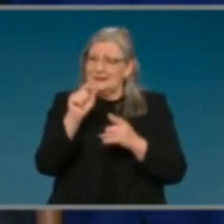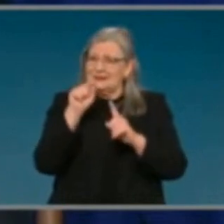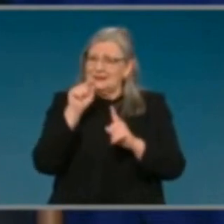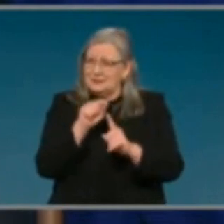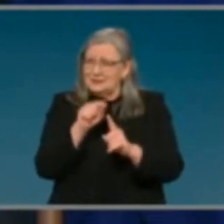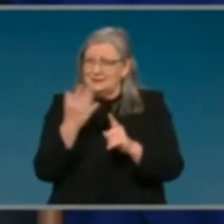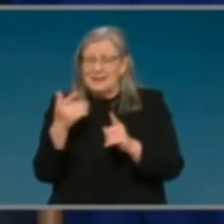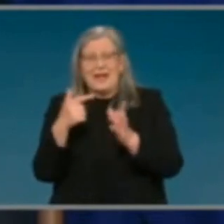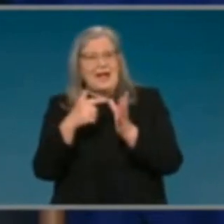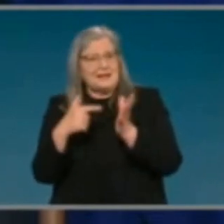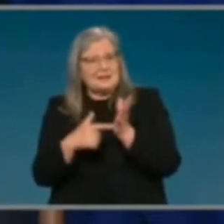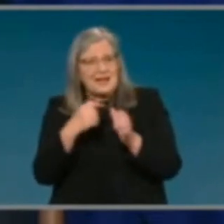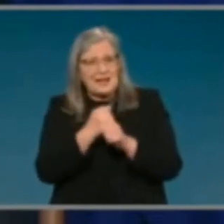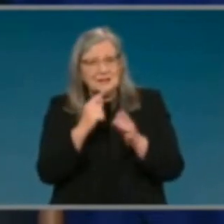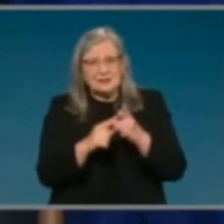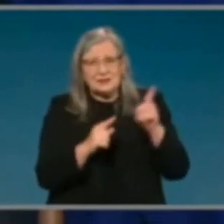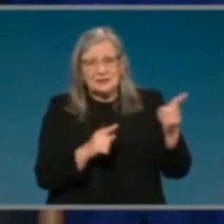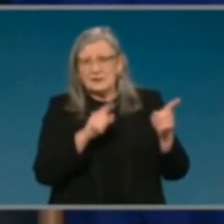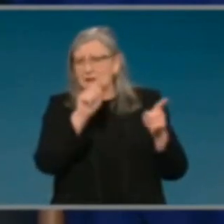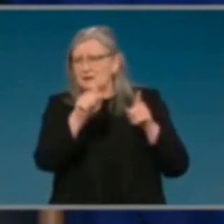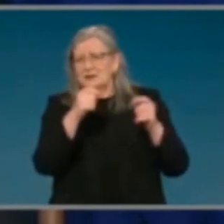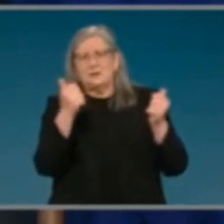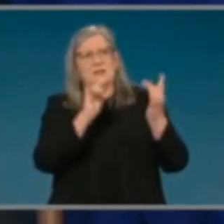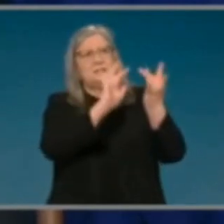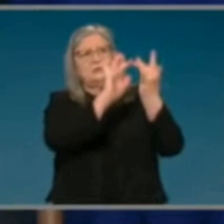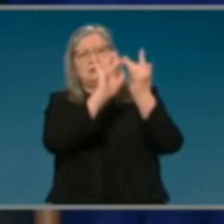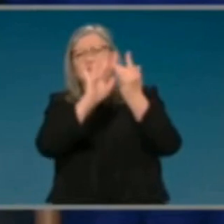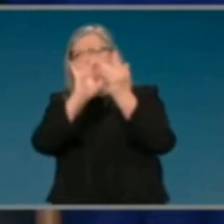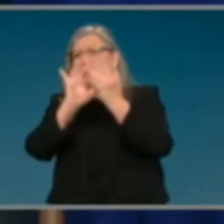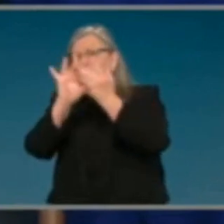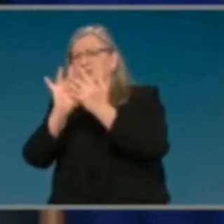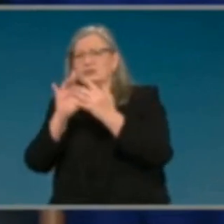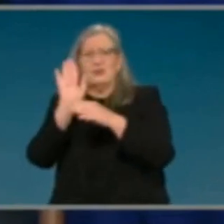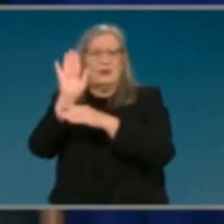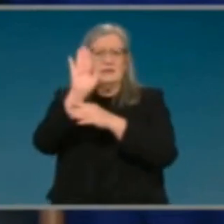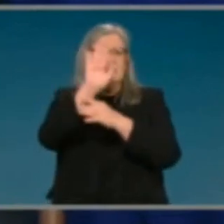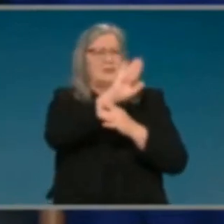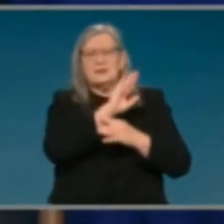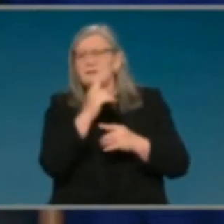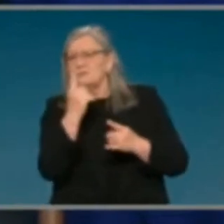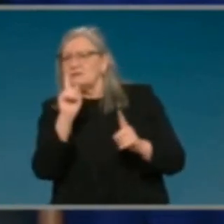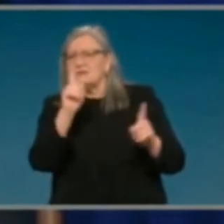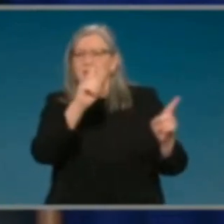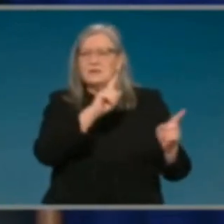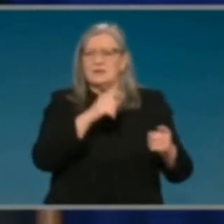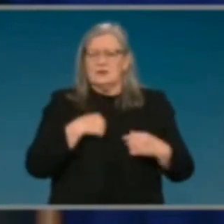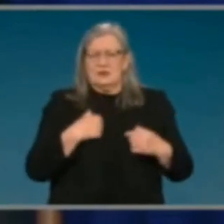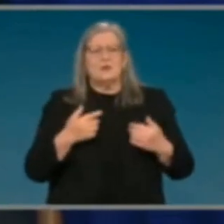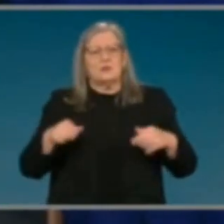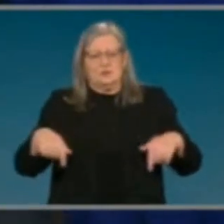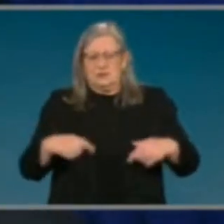working through that to get as much information as we can about this virus as quickly as we can, and to answer those three crucial